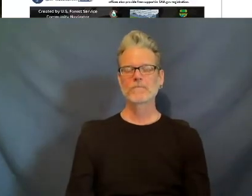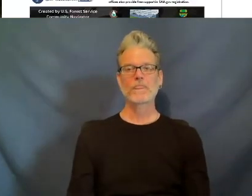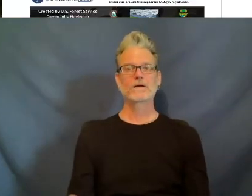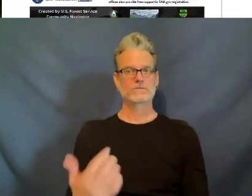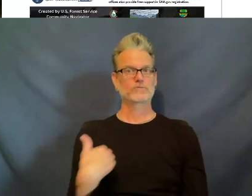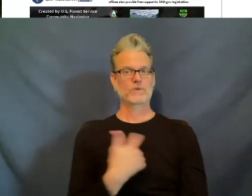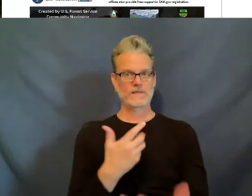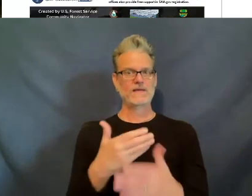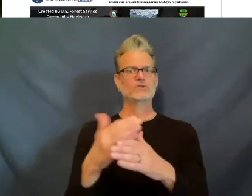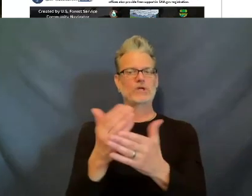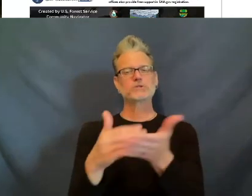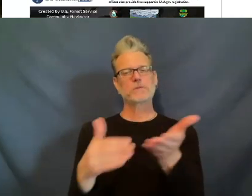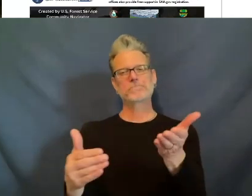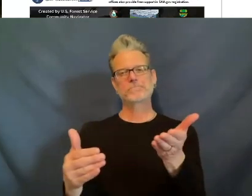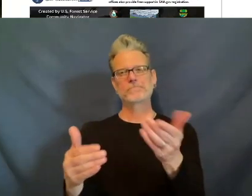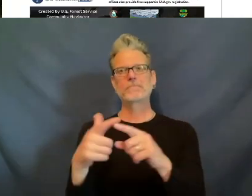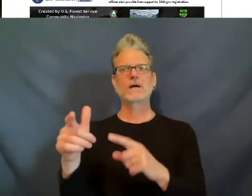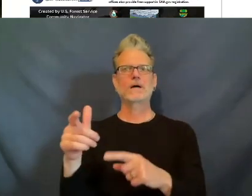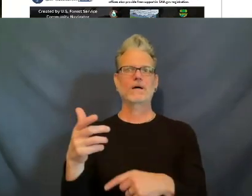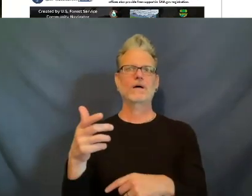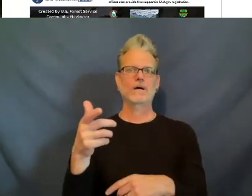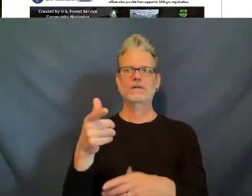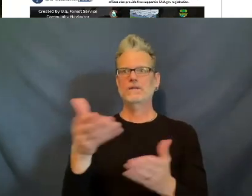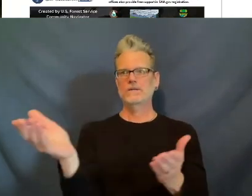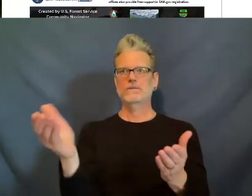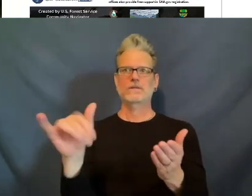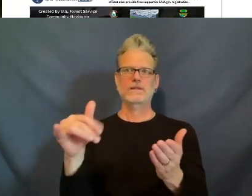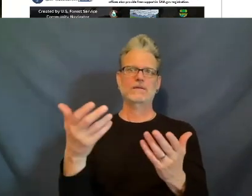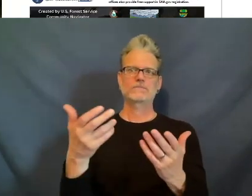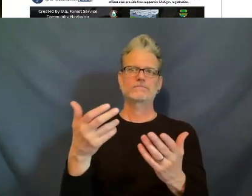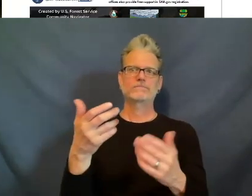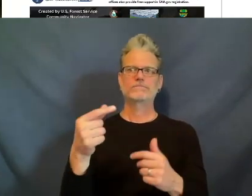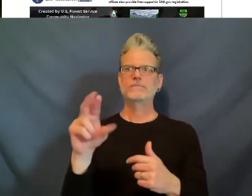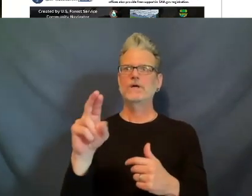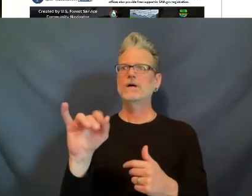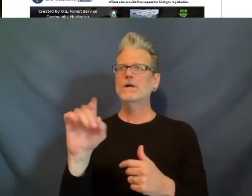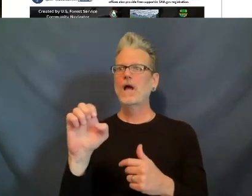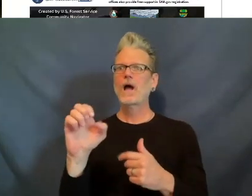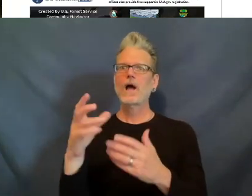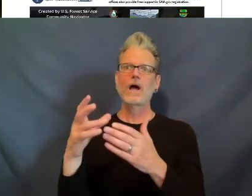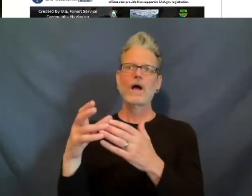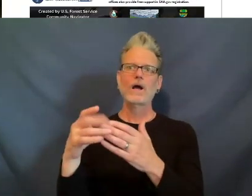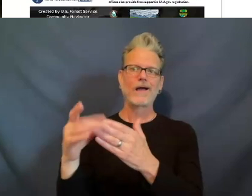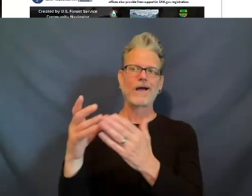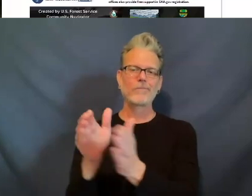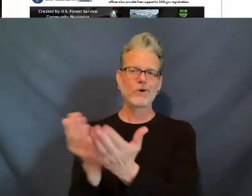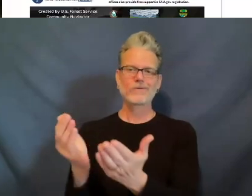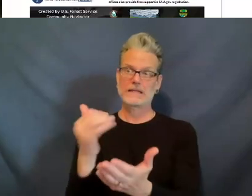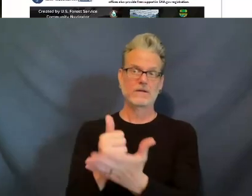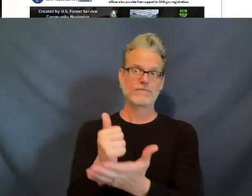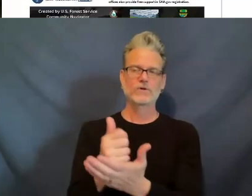We've shared some of them, but the RVCC Ideas to Action Guidebook is a great resource. NFF has a few webinars. The National